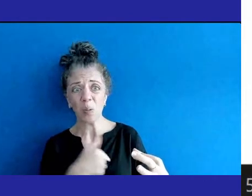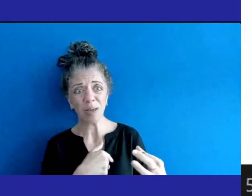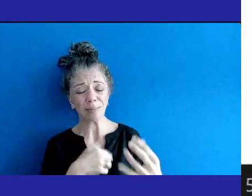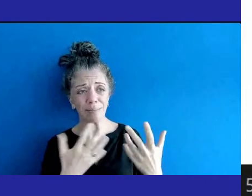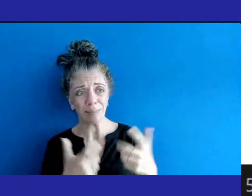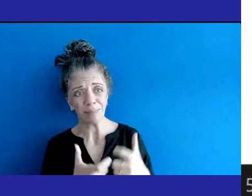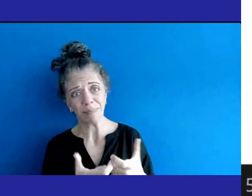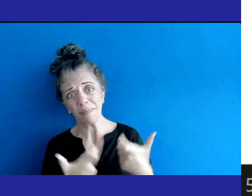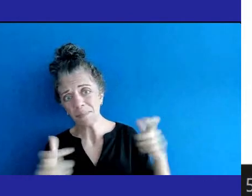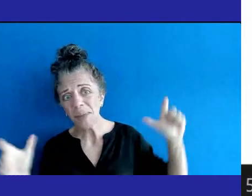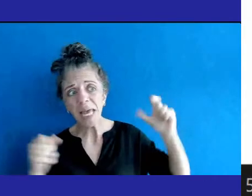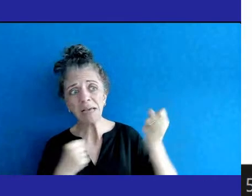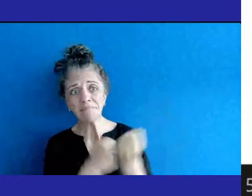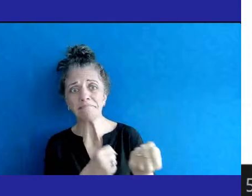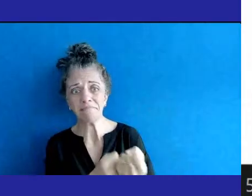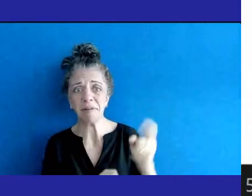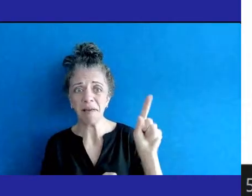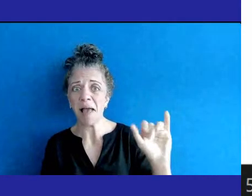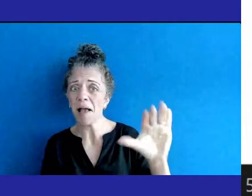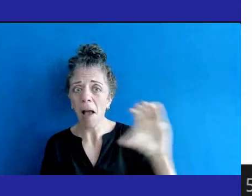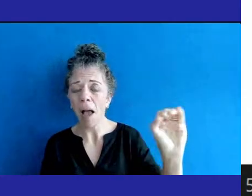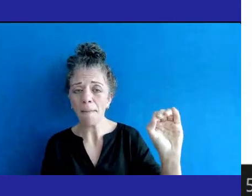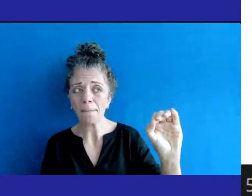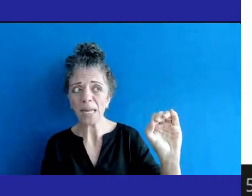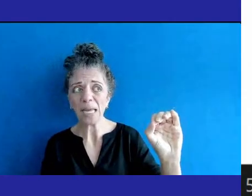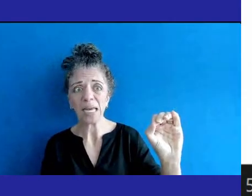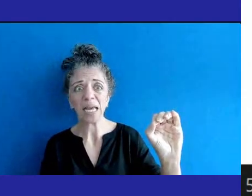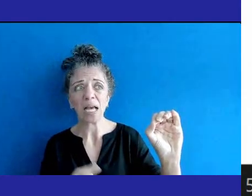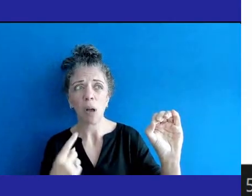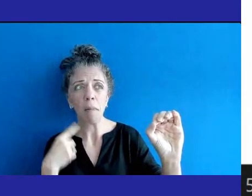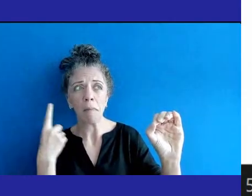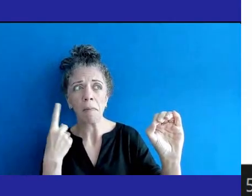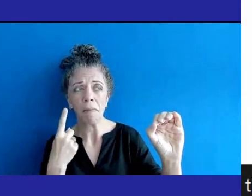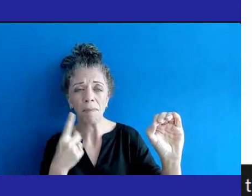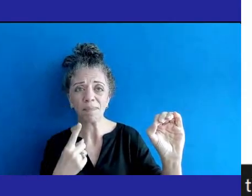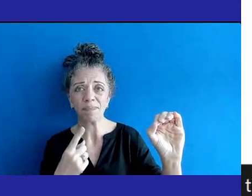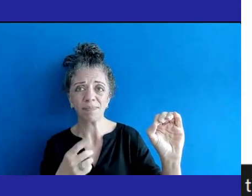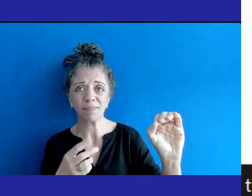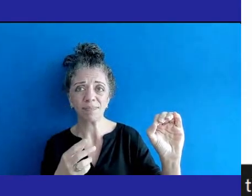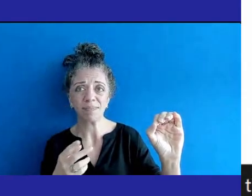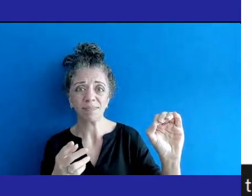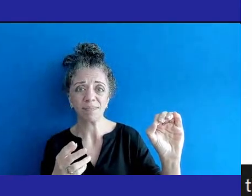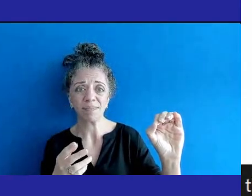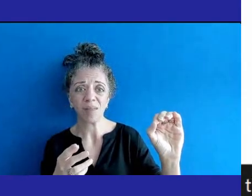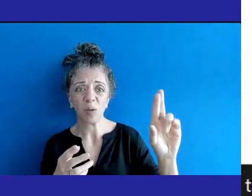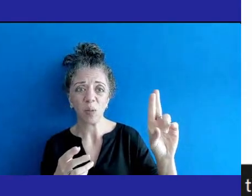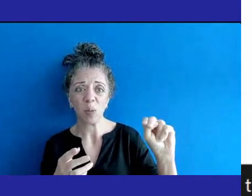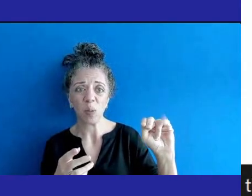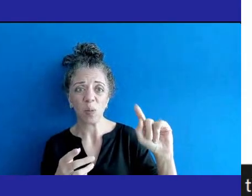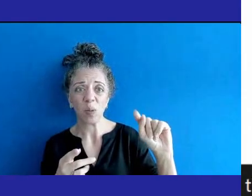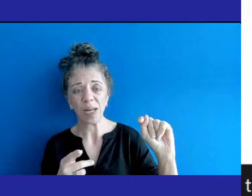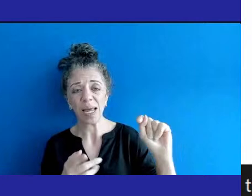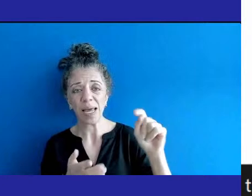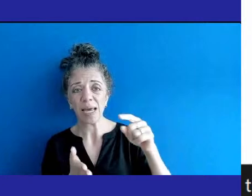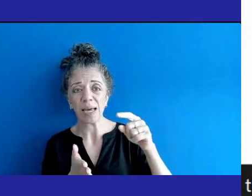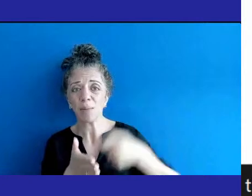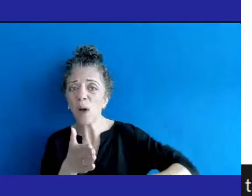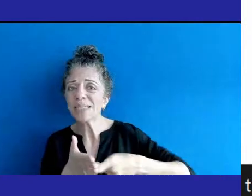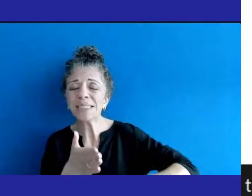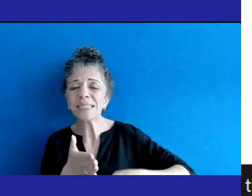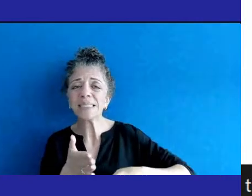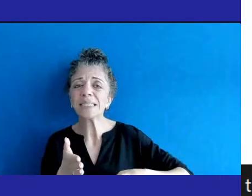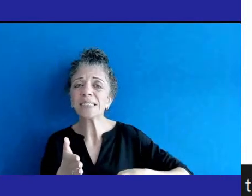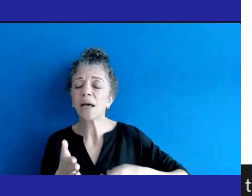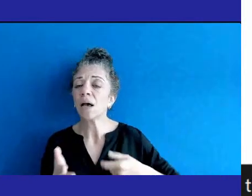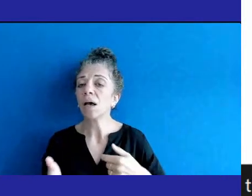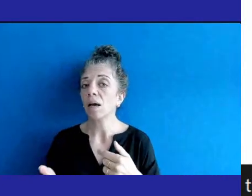think the question would be about the unit pricing and so on. Have we kind of maxed out on those things? So. Not maxed out. Really